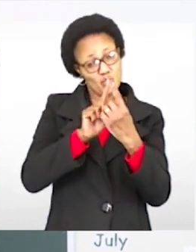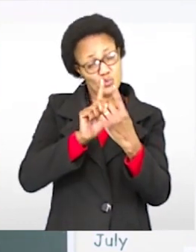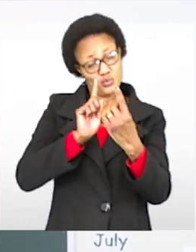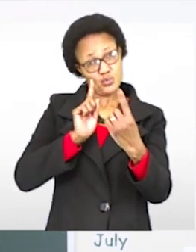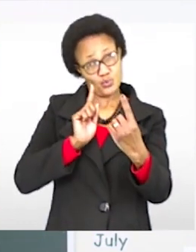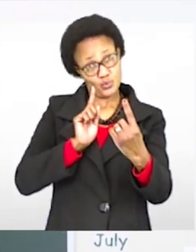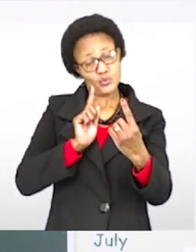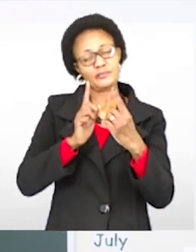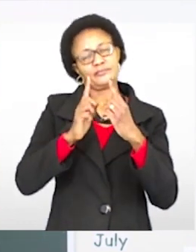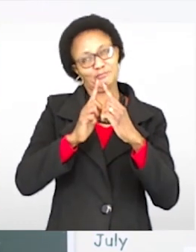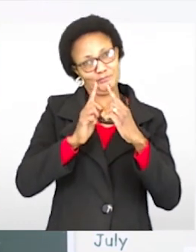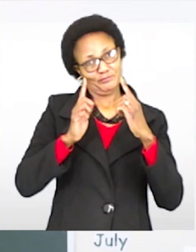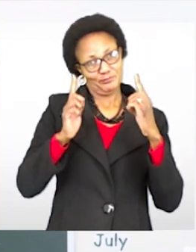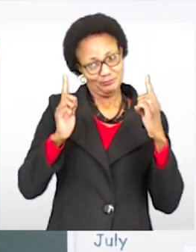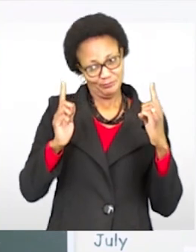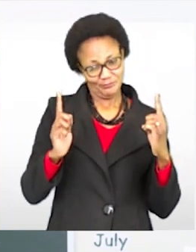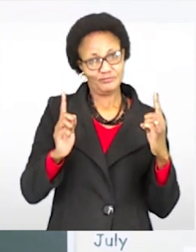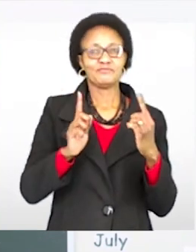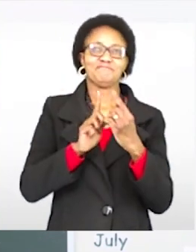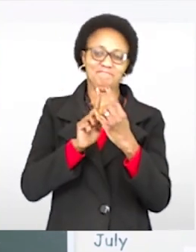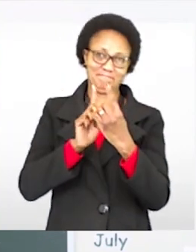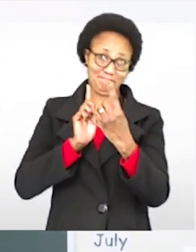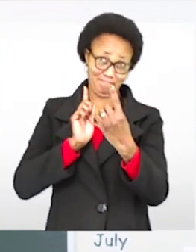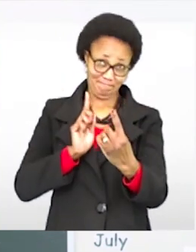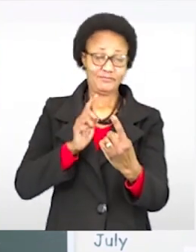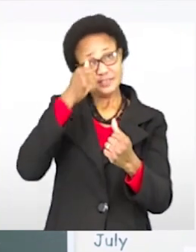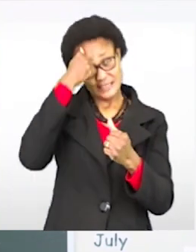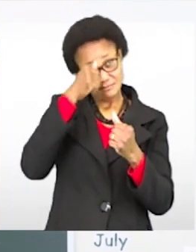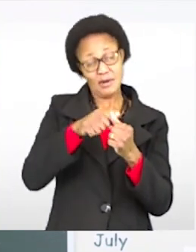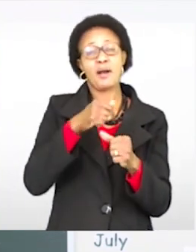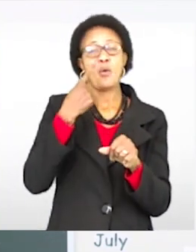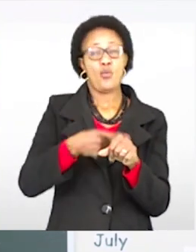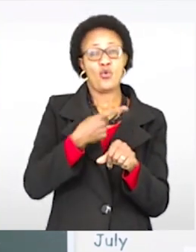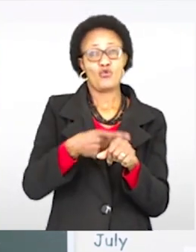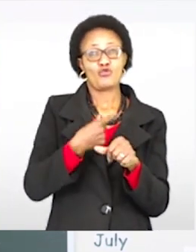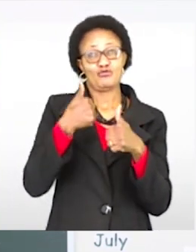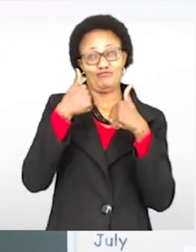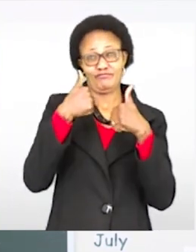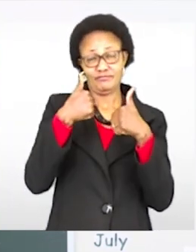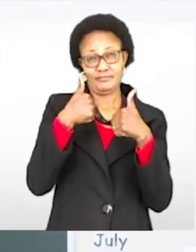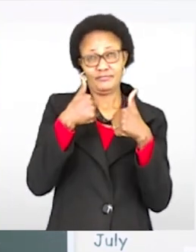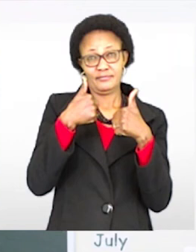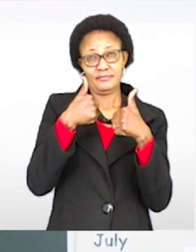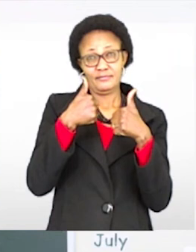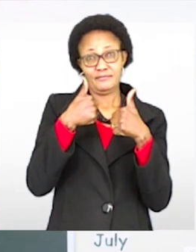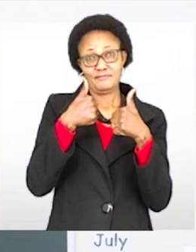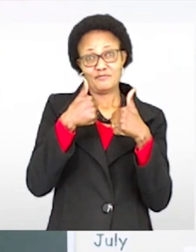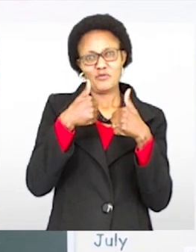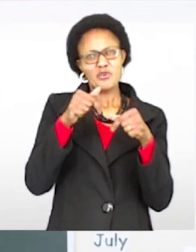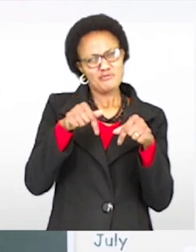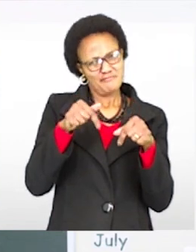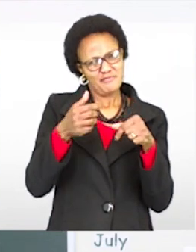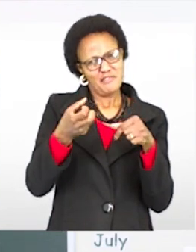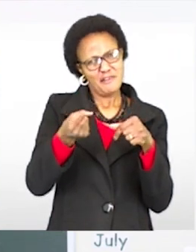go out to check and in front of us. Well done. But I have a special friend